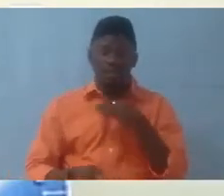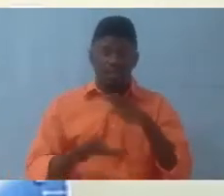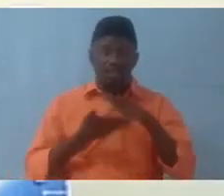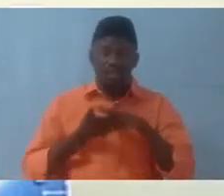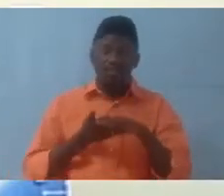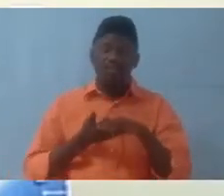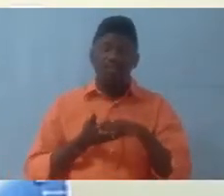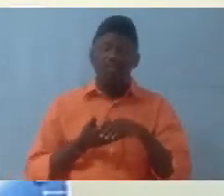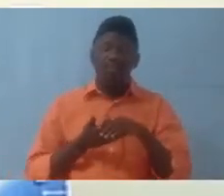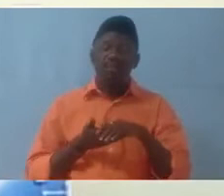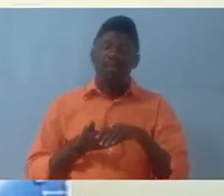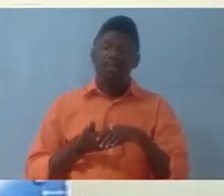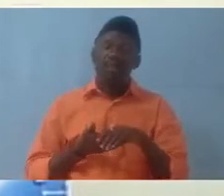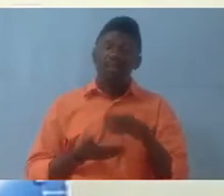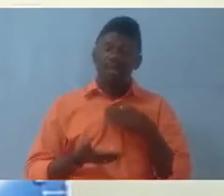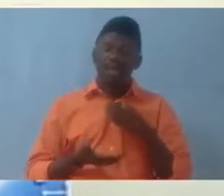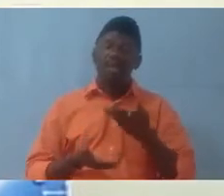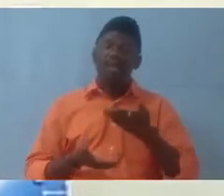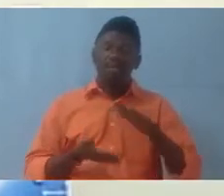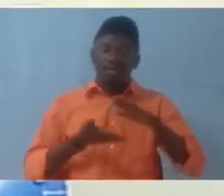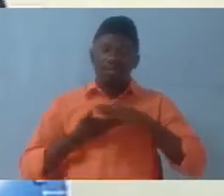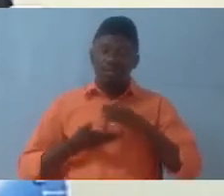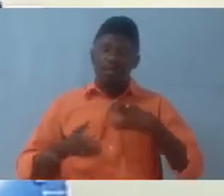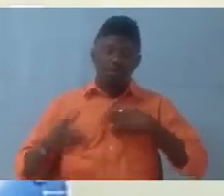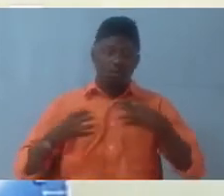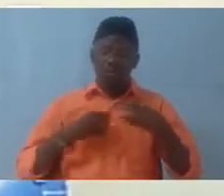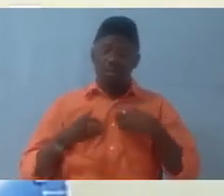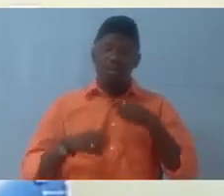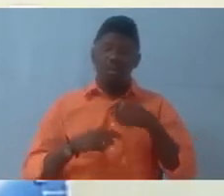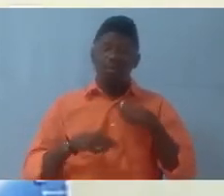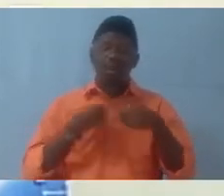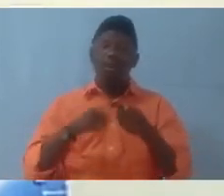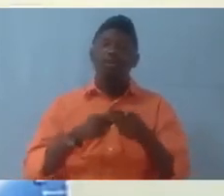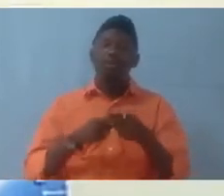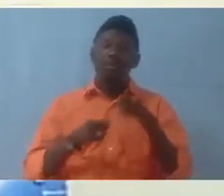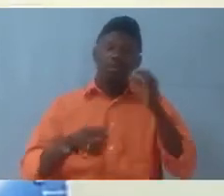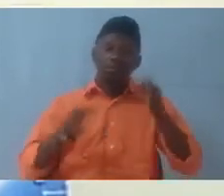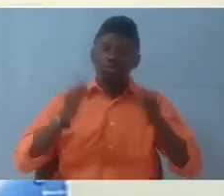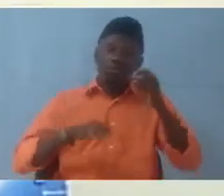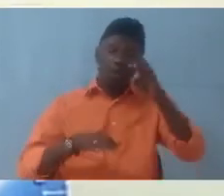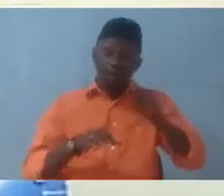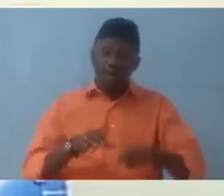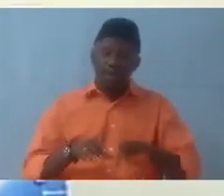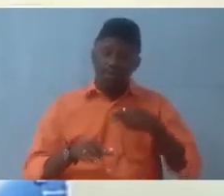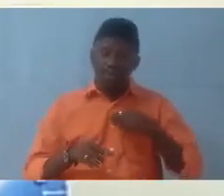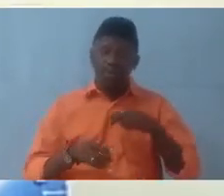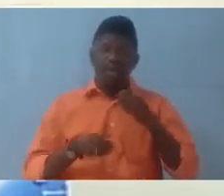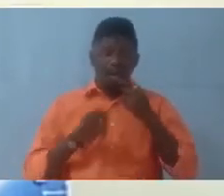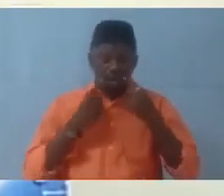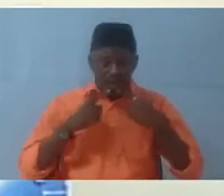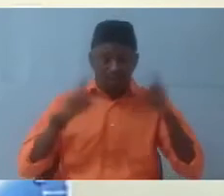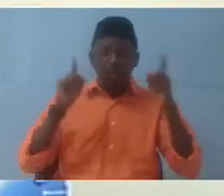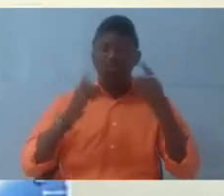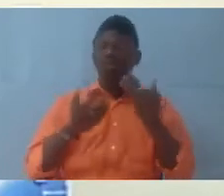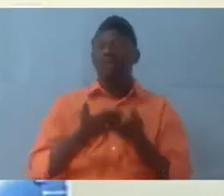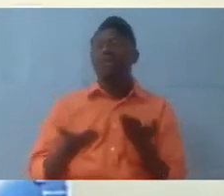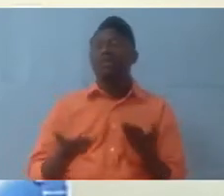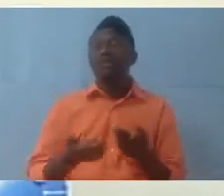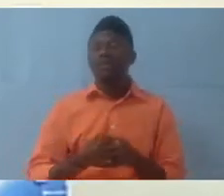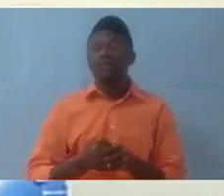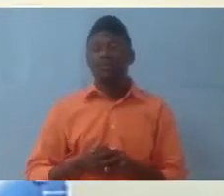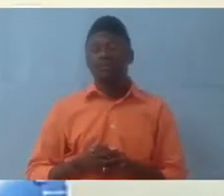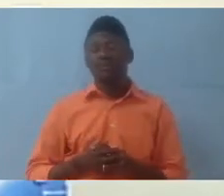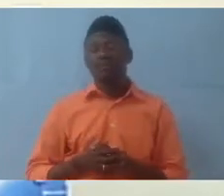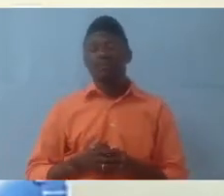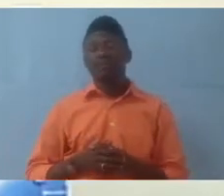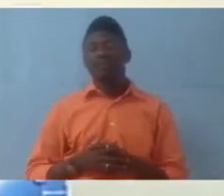of the DG NIA had received a complaint about a judgment I delivered. Ne office DG bu NIA dotna tawat ne ci dogal